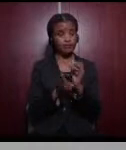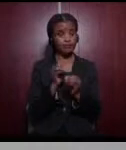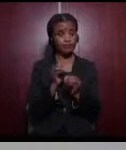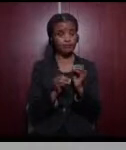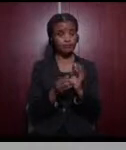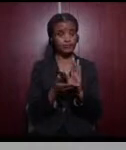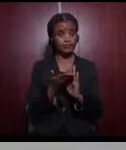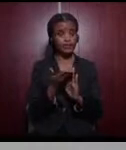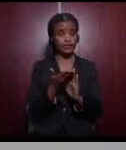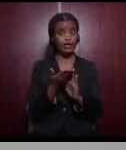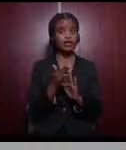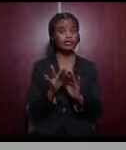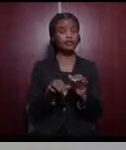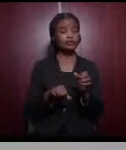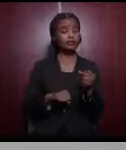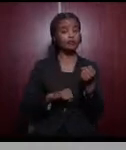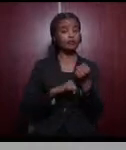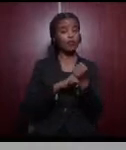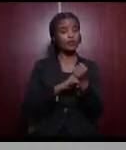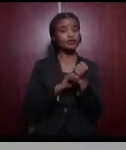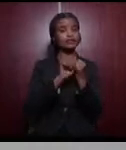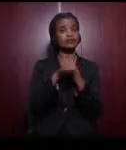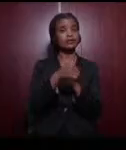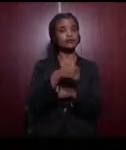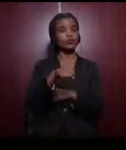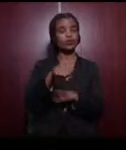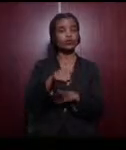have clarified and explained everything.